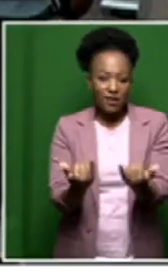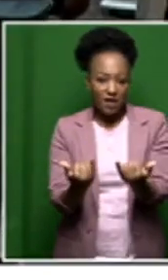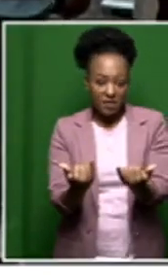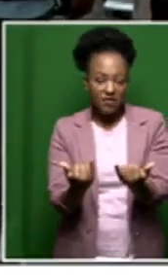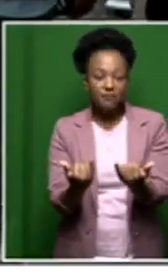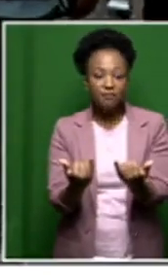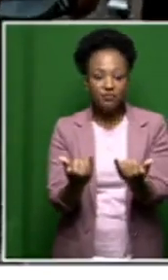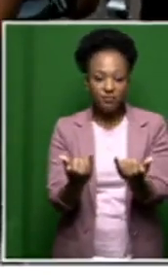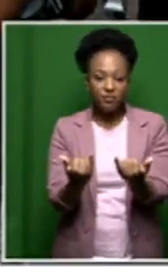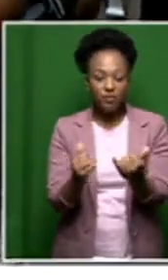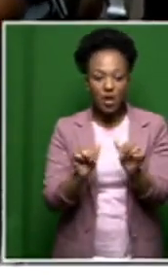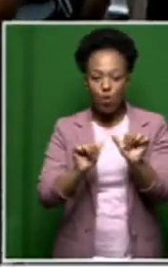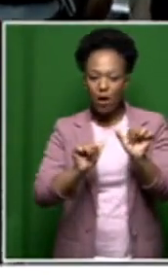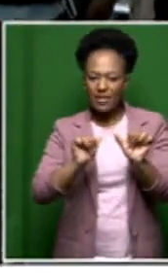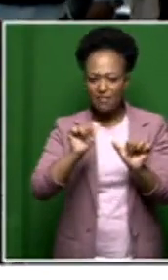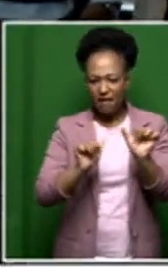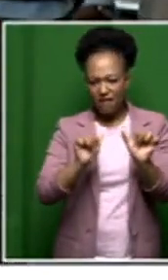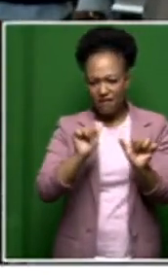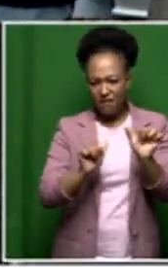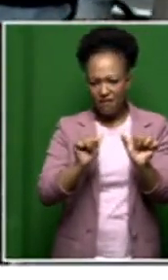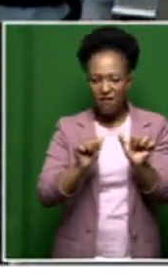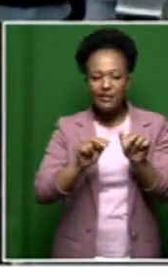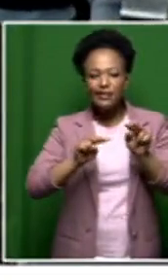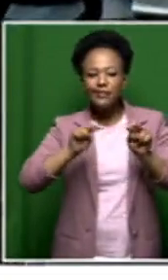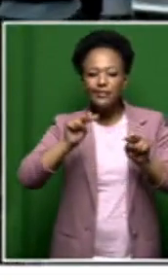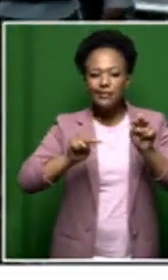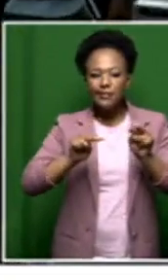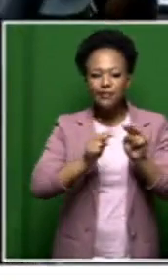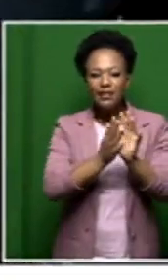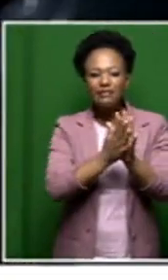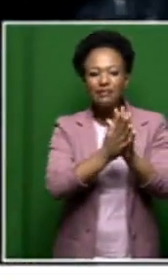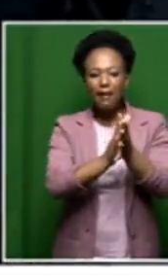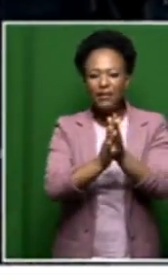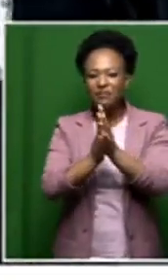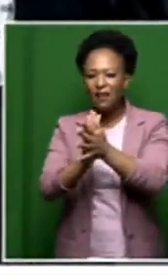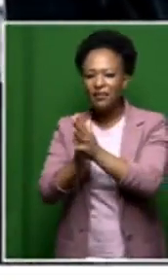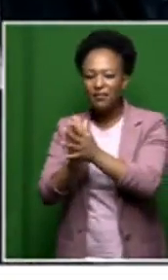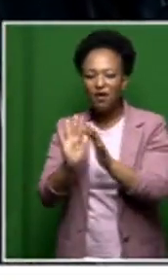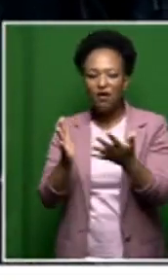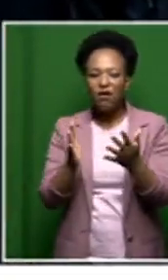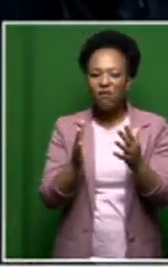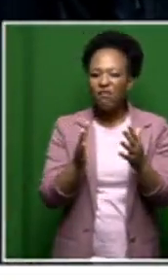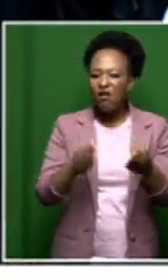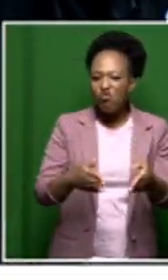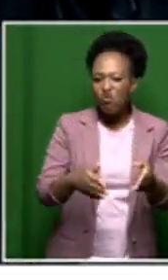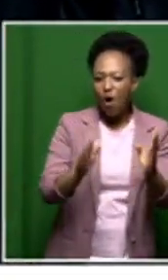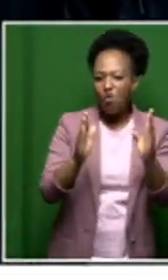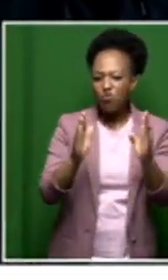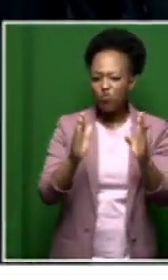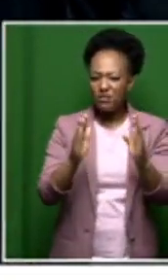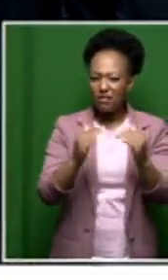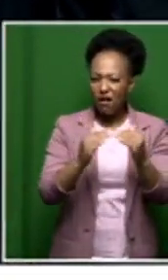undertaking the assessment of damage to infrastructure, the houses that